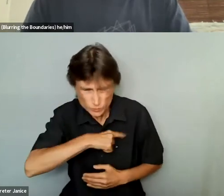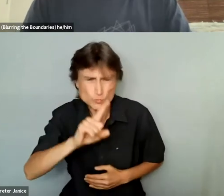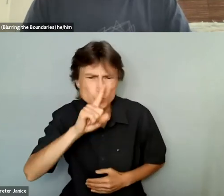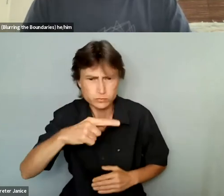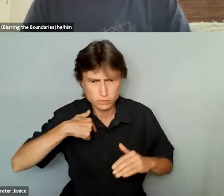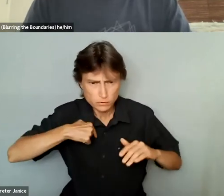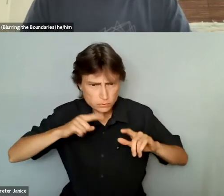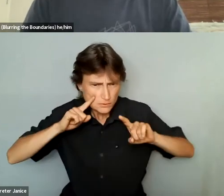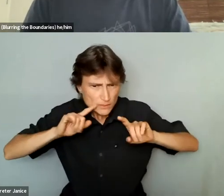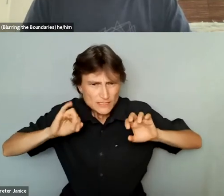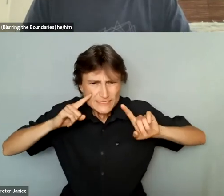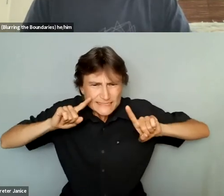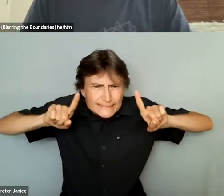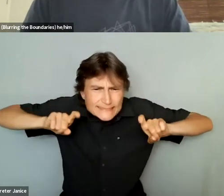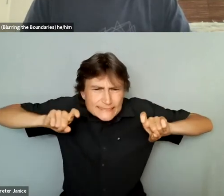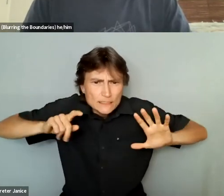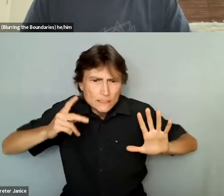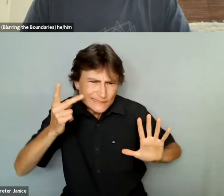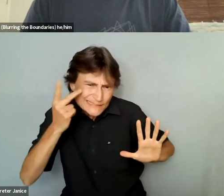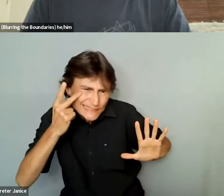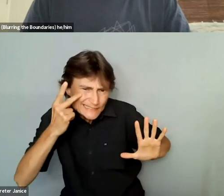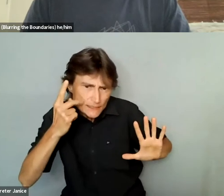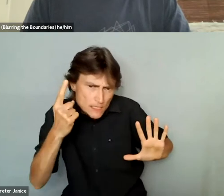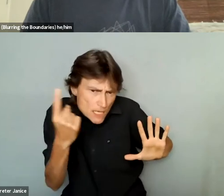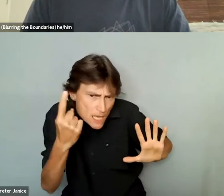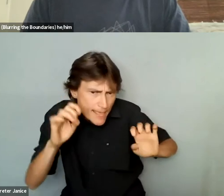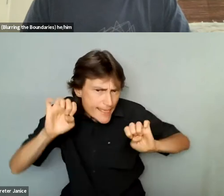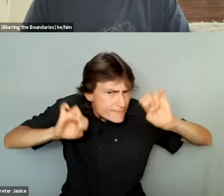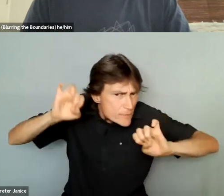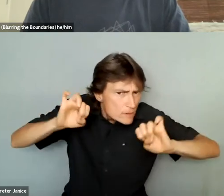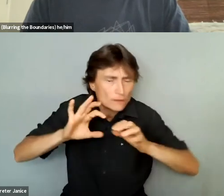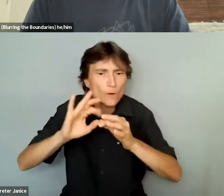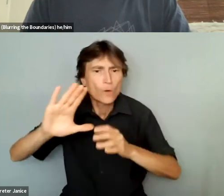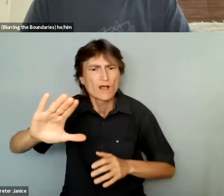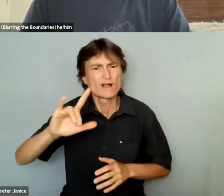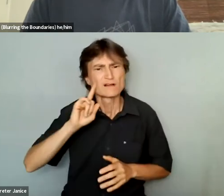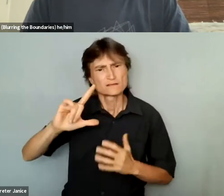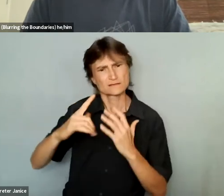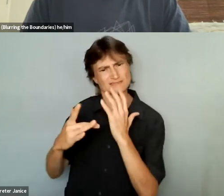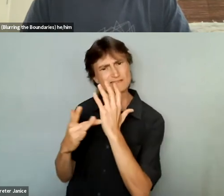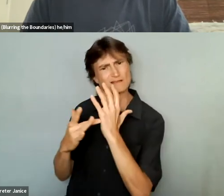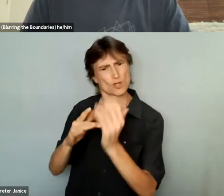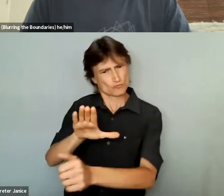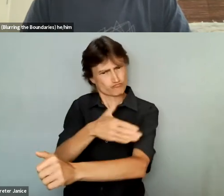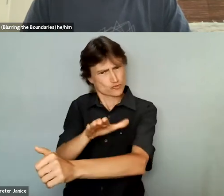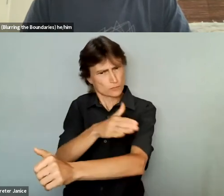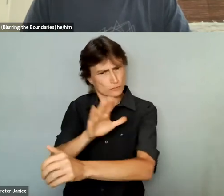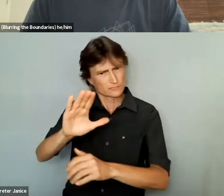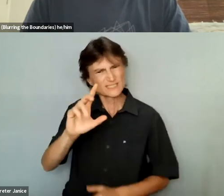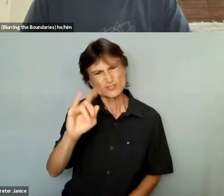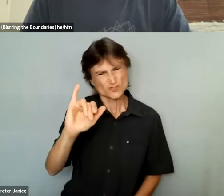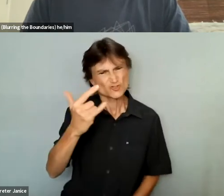digital music instruments and such, we have actually committed